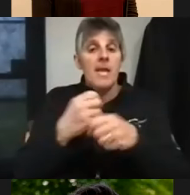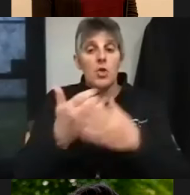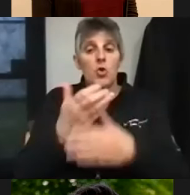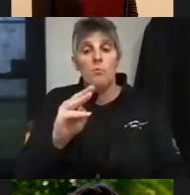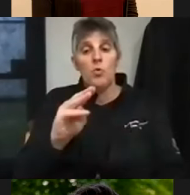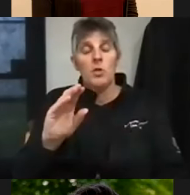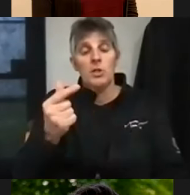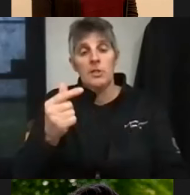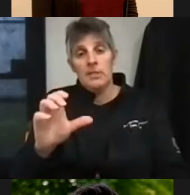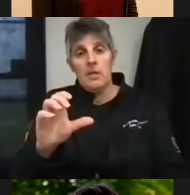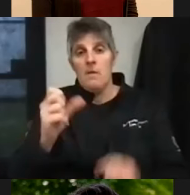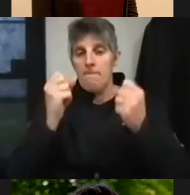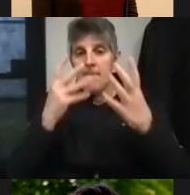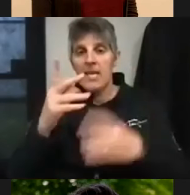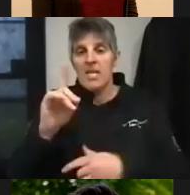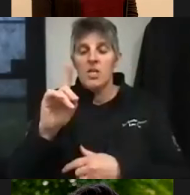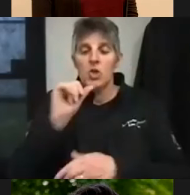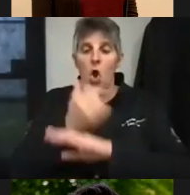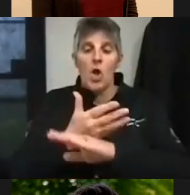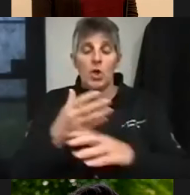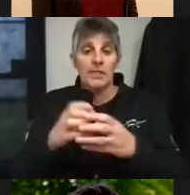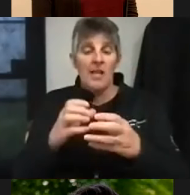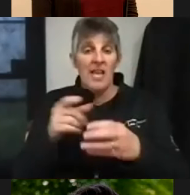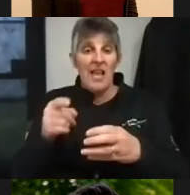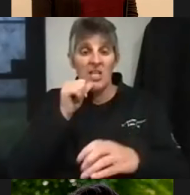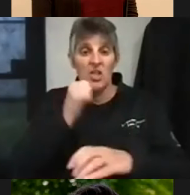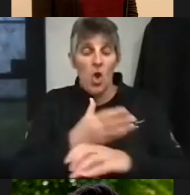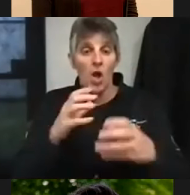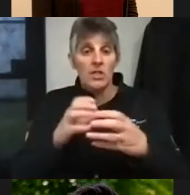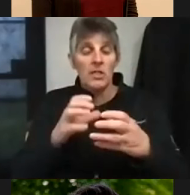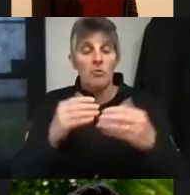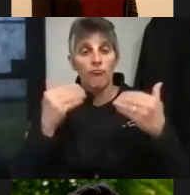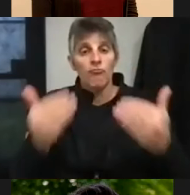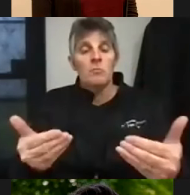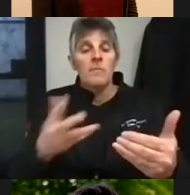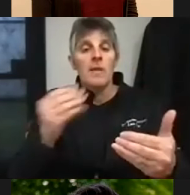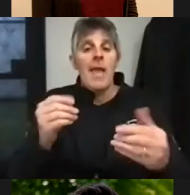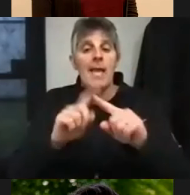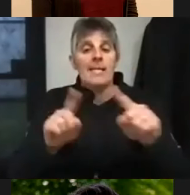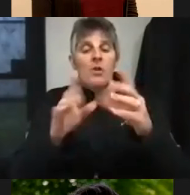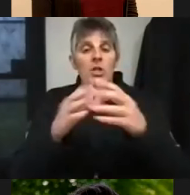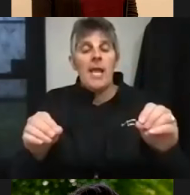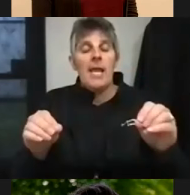derived cluster of daughter cells. And those daughter cells go ahead and differentiate